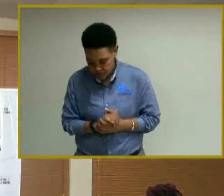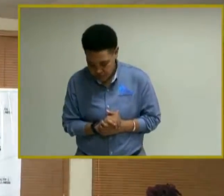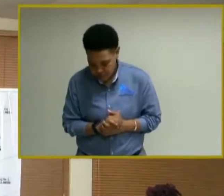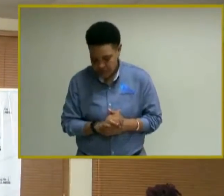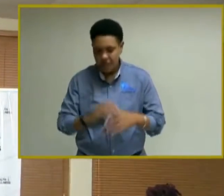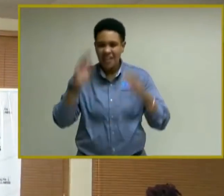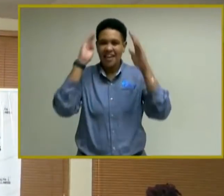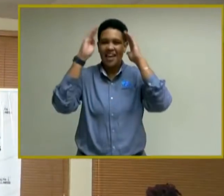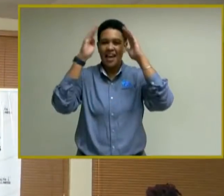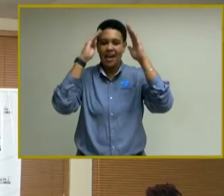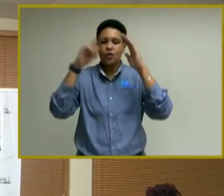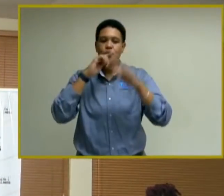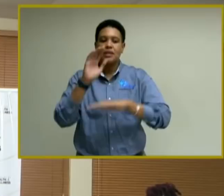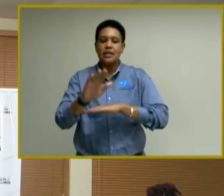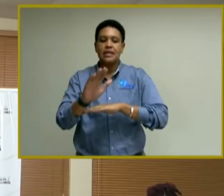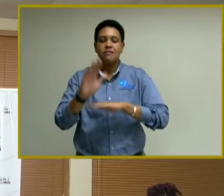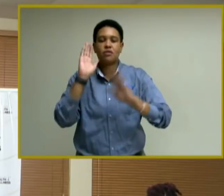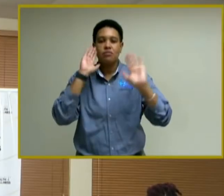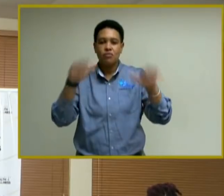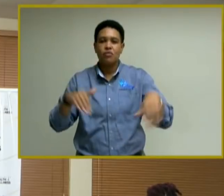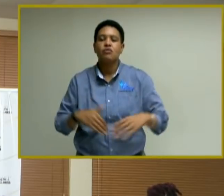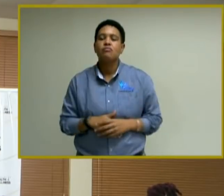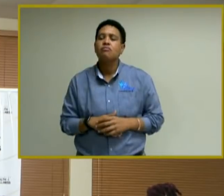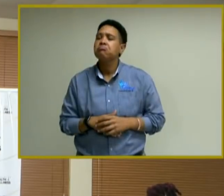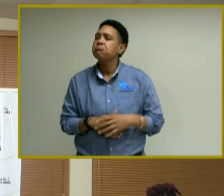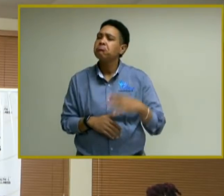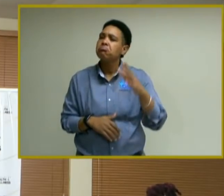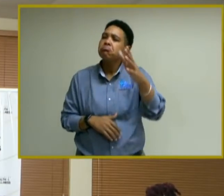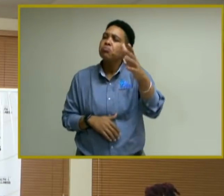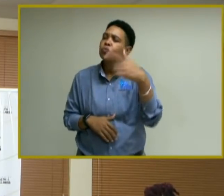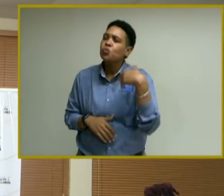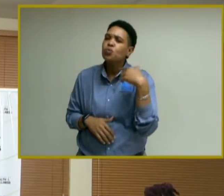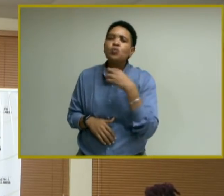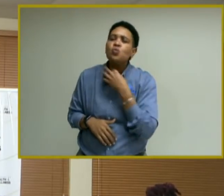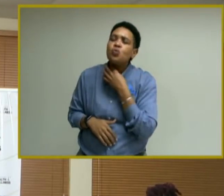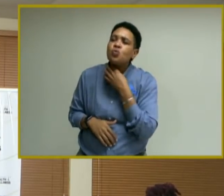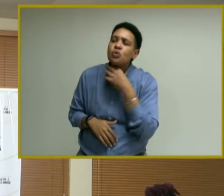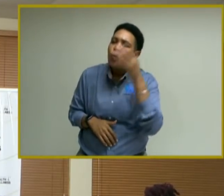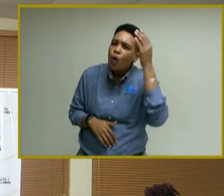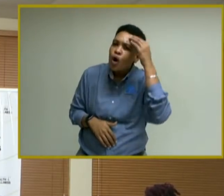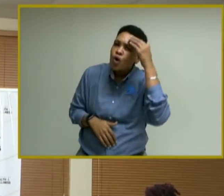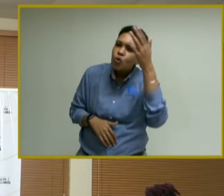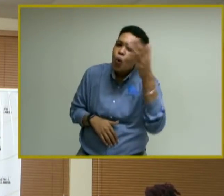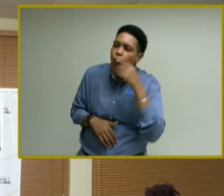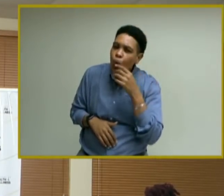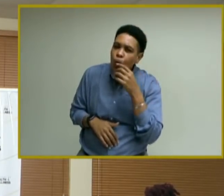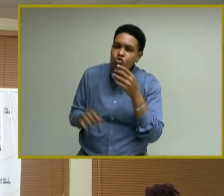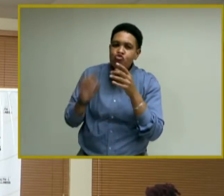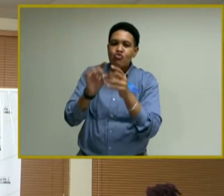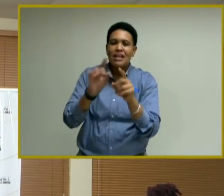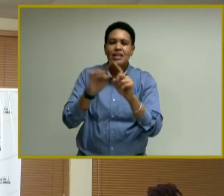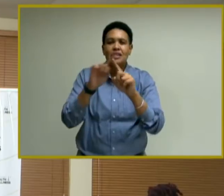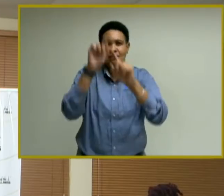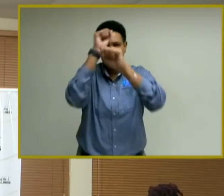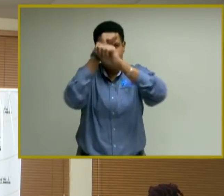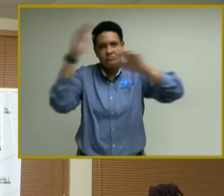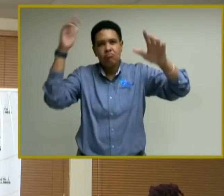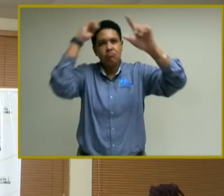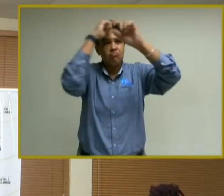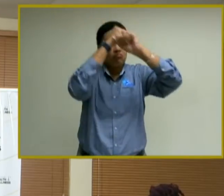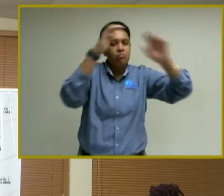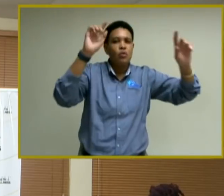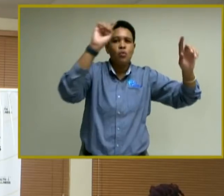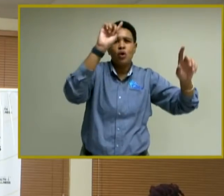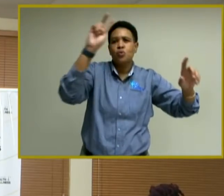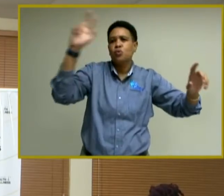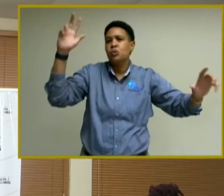Hi, good evening, everyone. Just want to know, as it relates to the scenarios that you have presented,